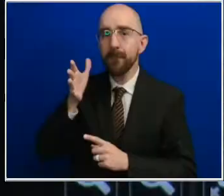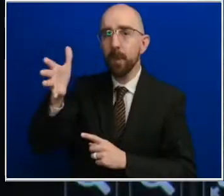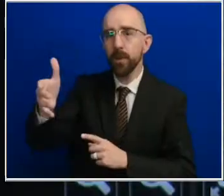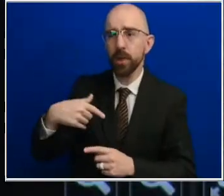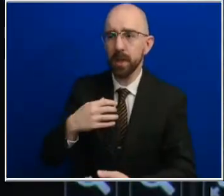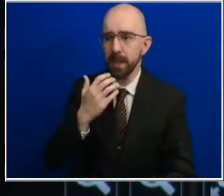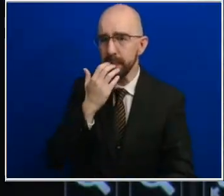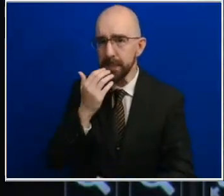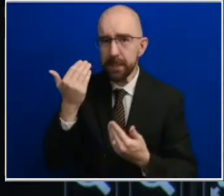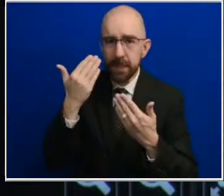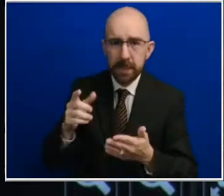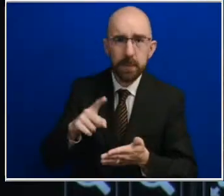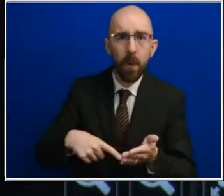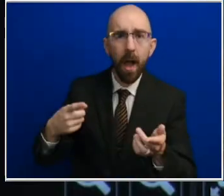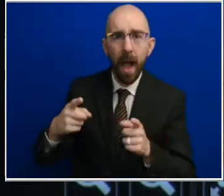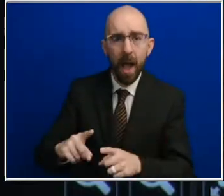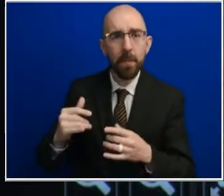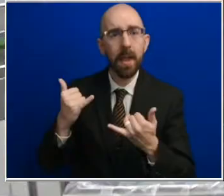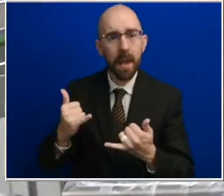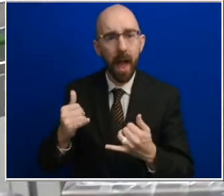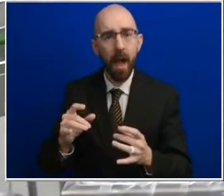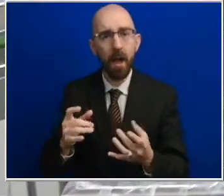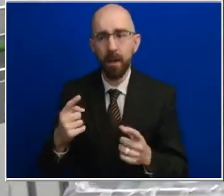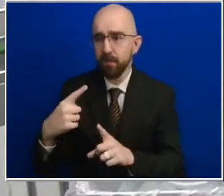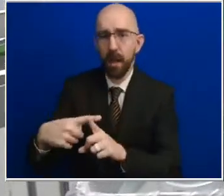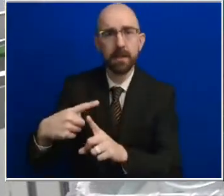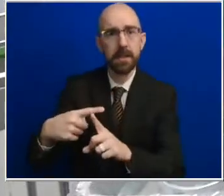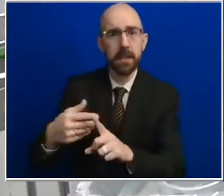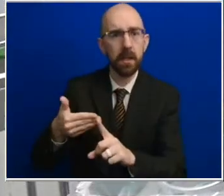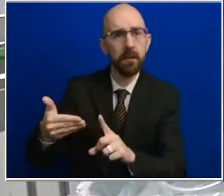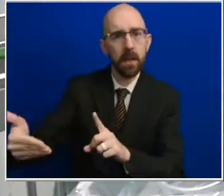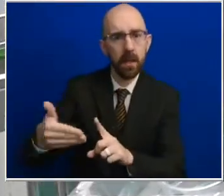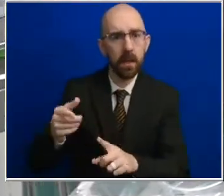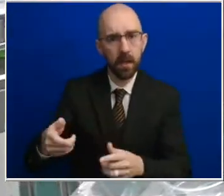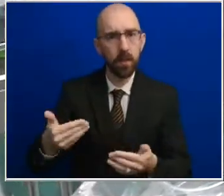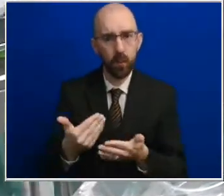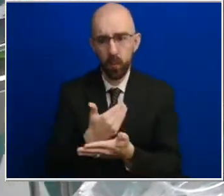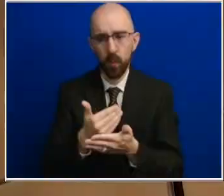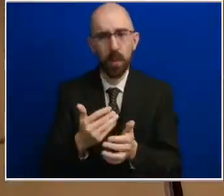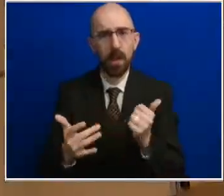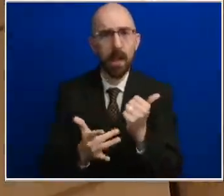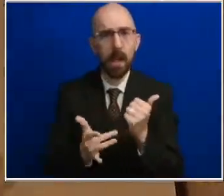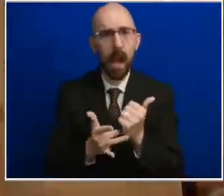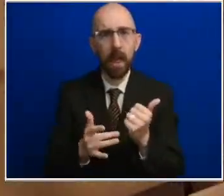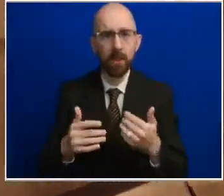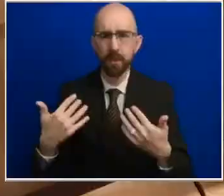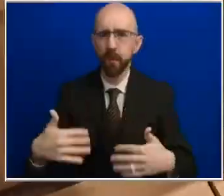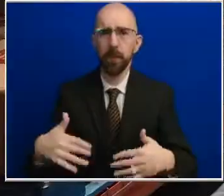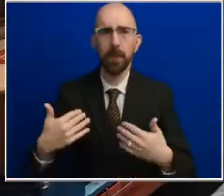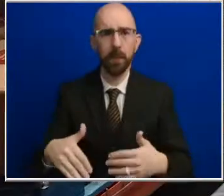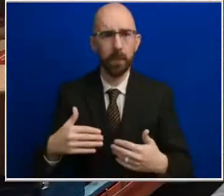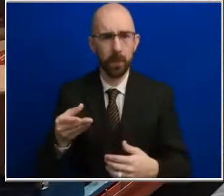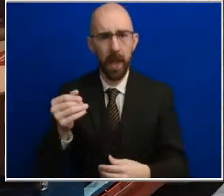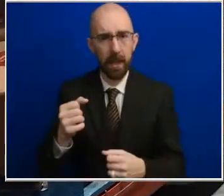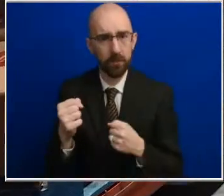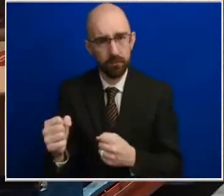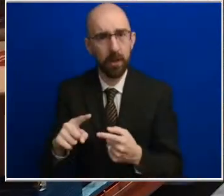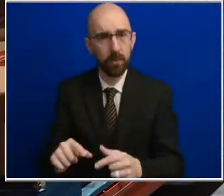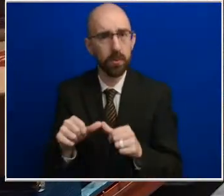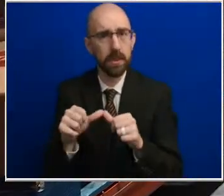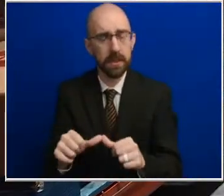light, thanks to game-breaking technology, a dedicated care team, and the strength to keep going.